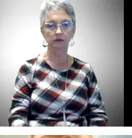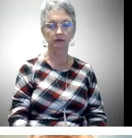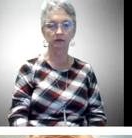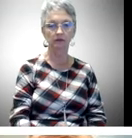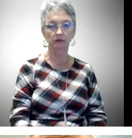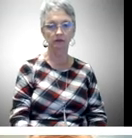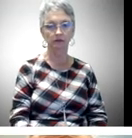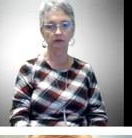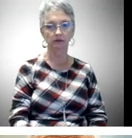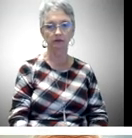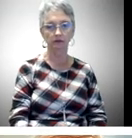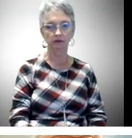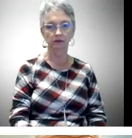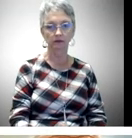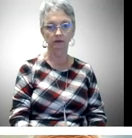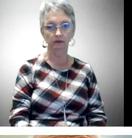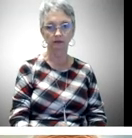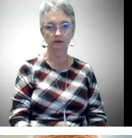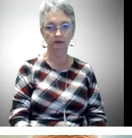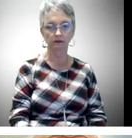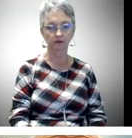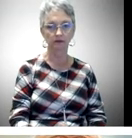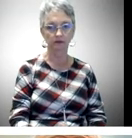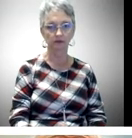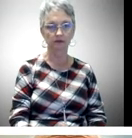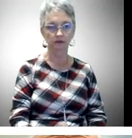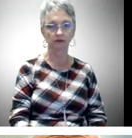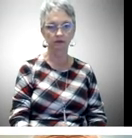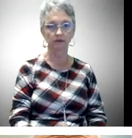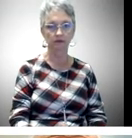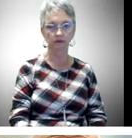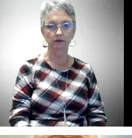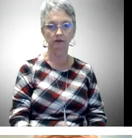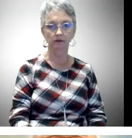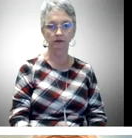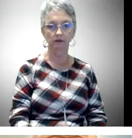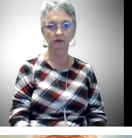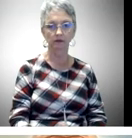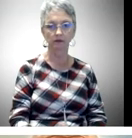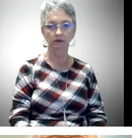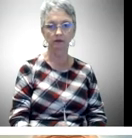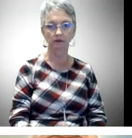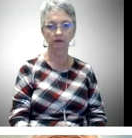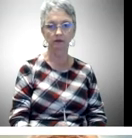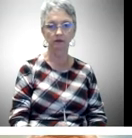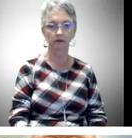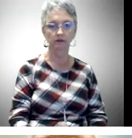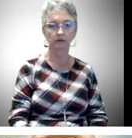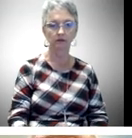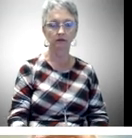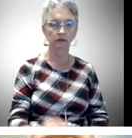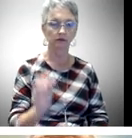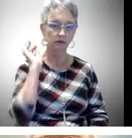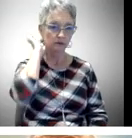And it removes all of their, in most cases, some or all of their decision-making rights, where they can make decisions on behalf of themselves.